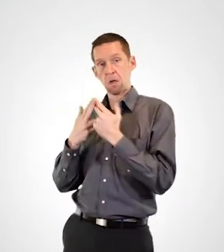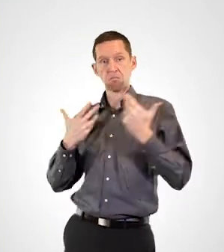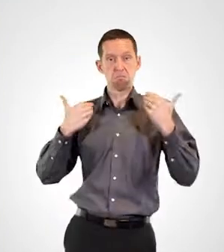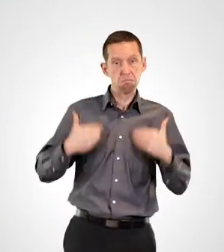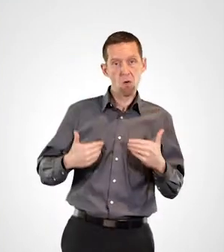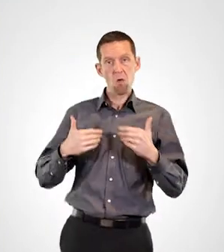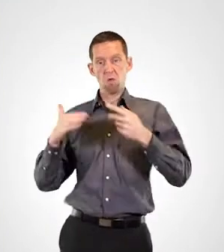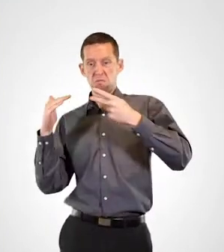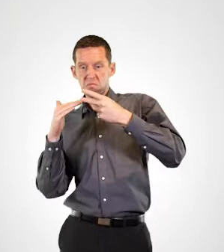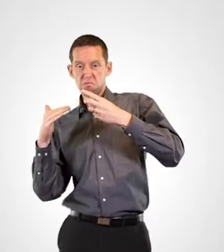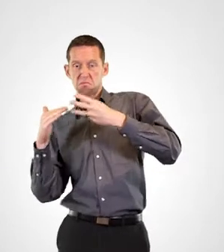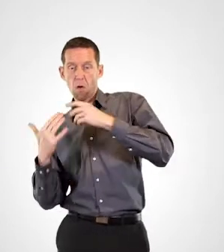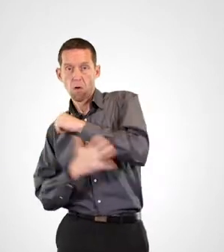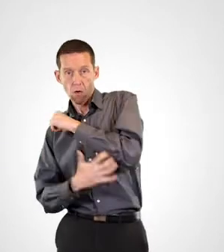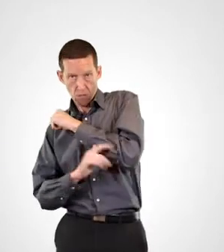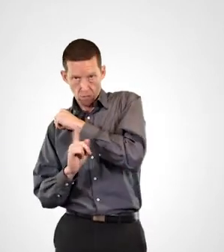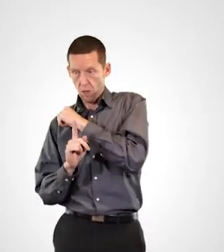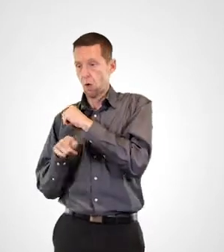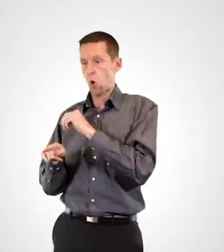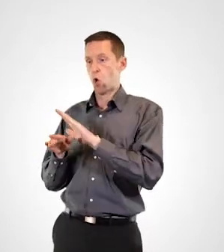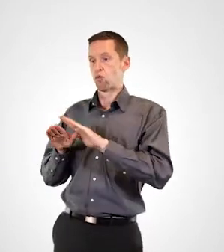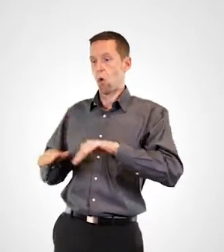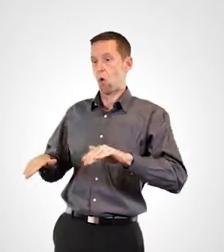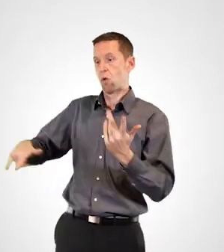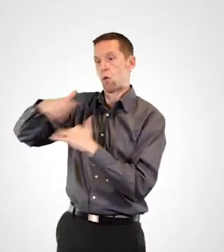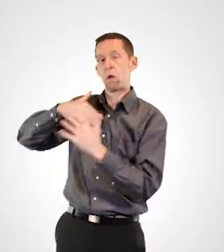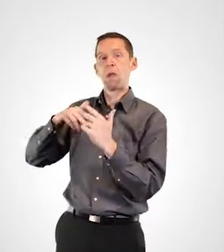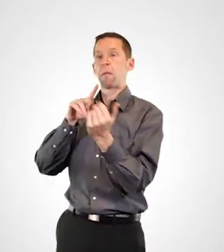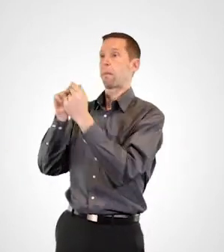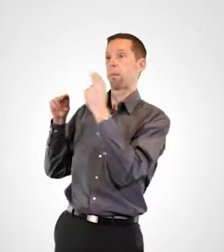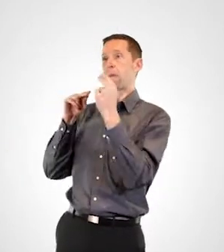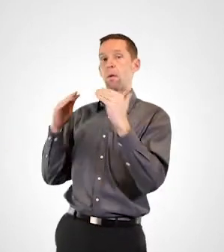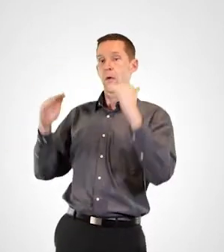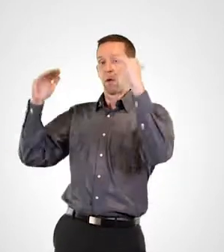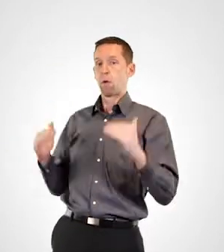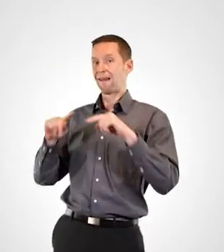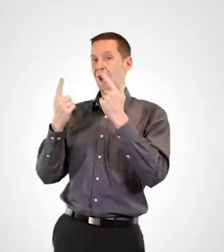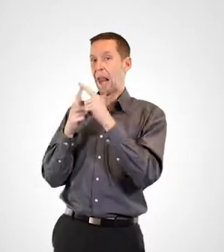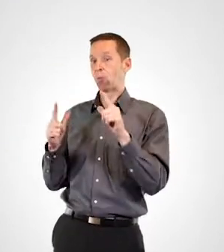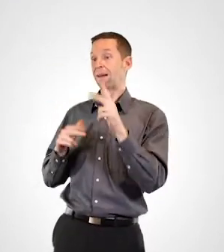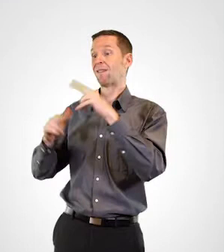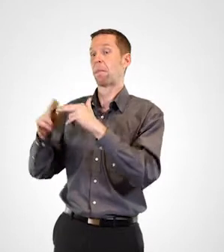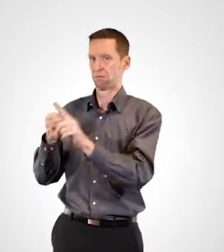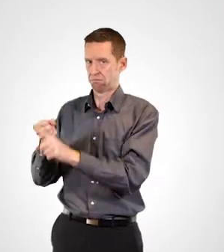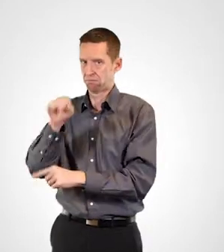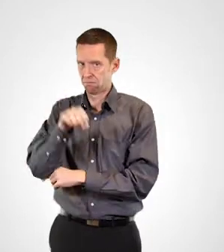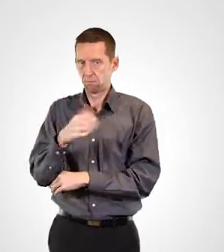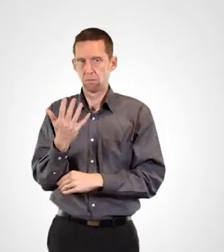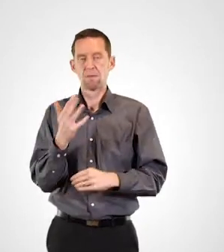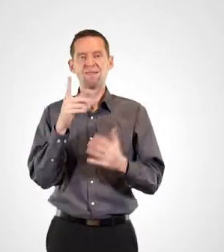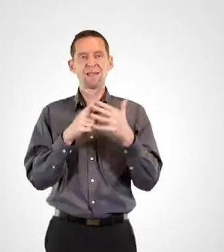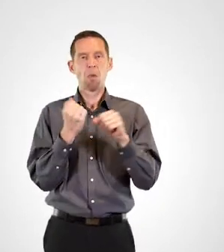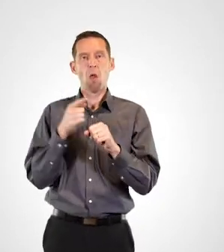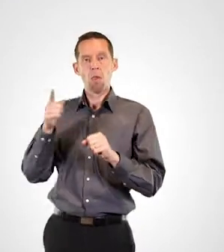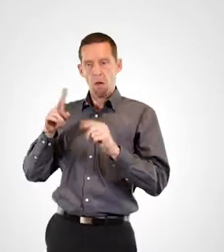kind of family environment that a child was exposed to, and their language development. So for example, by 3 years